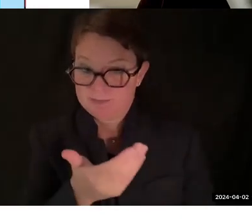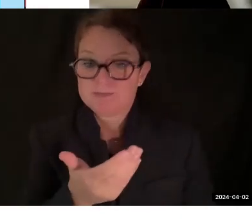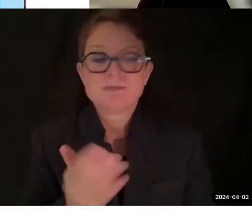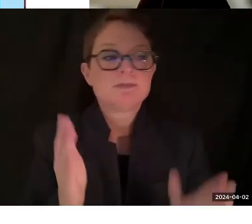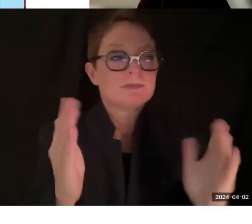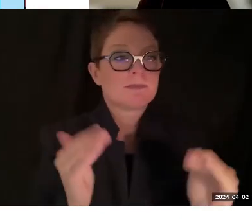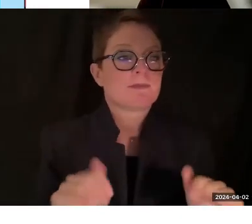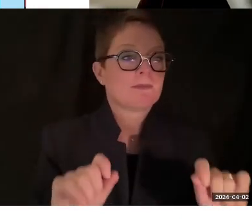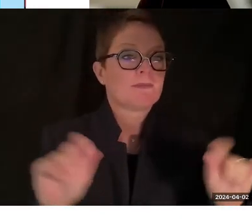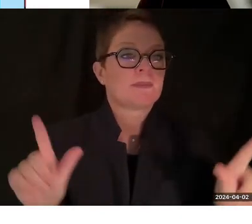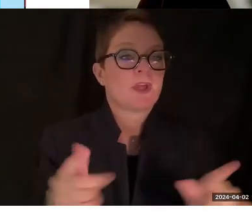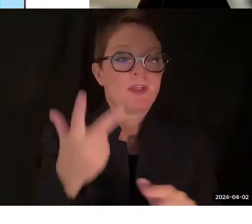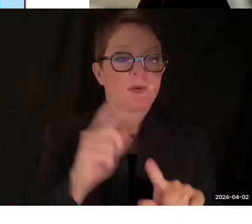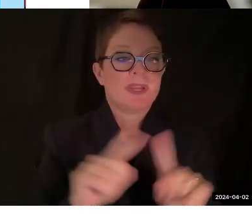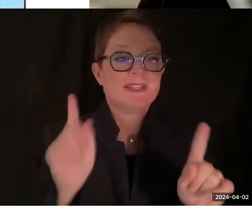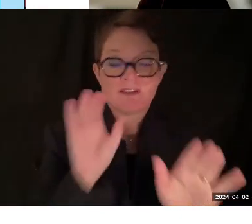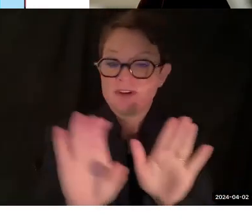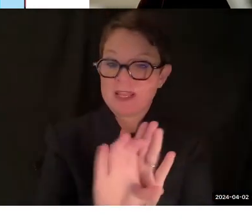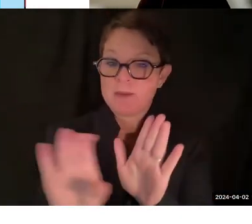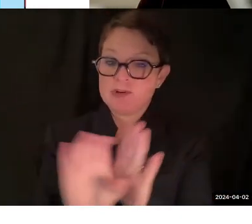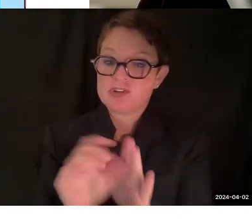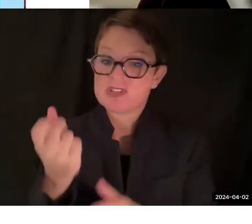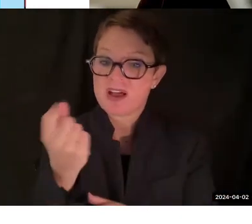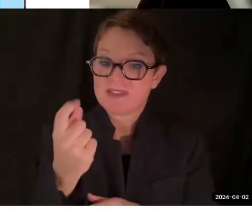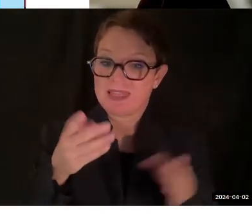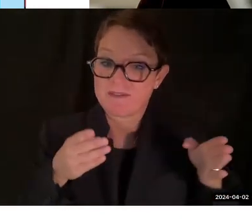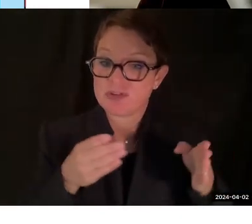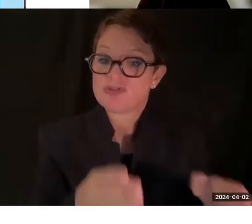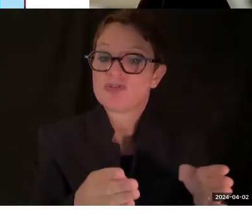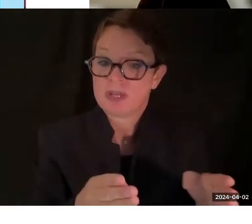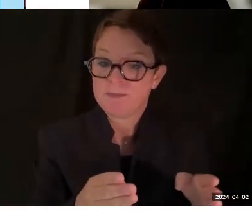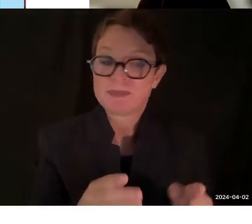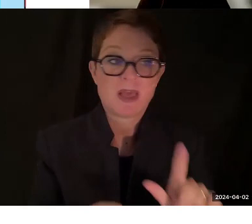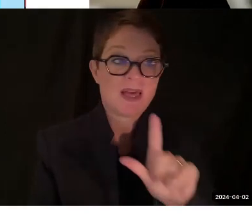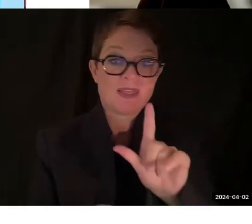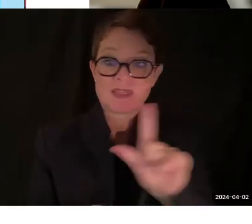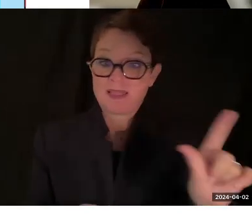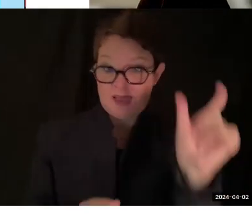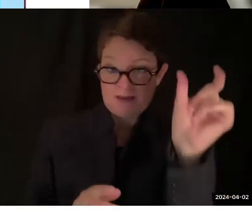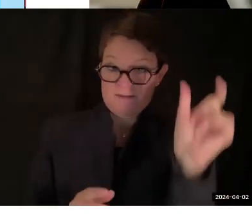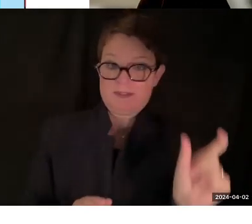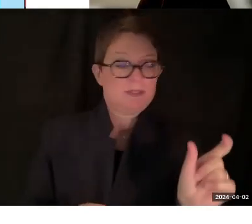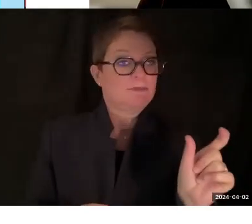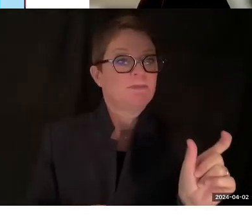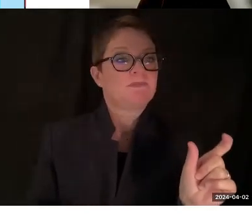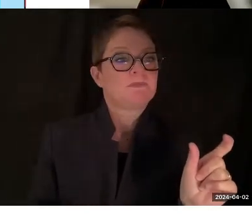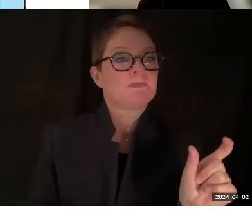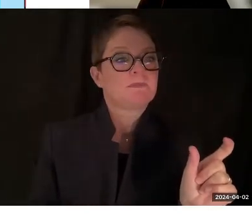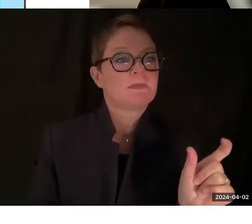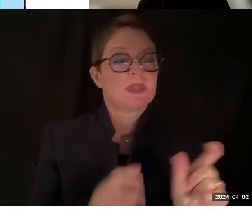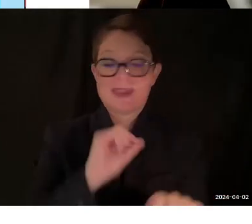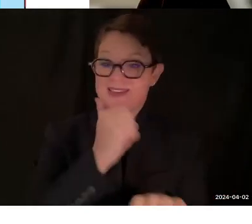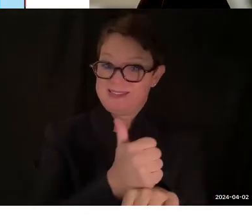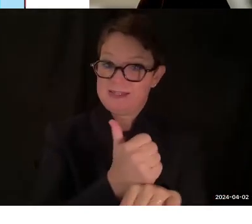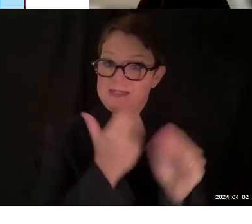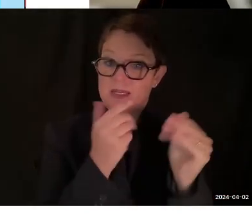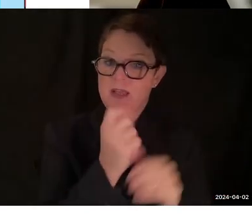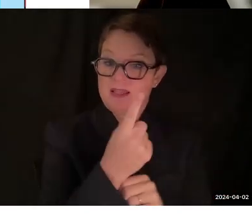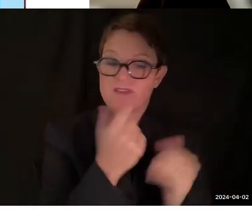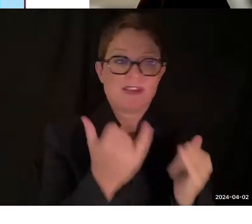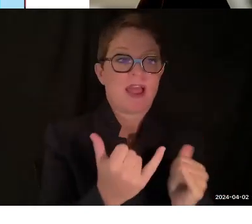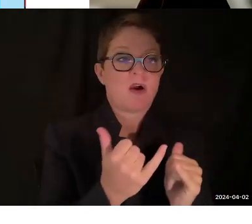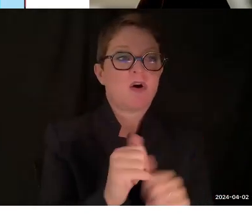here is 3 different images of 11th Street. On the left side, you'll see the existing condition. The two